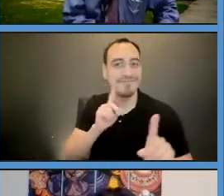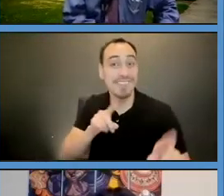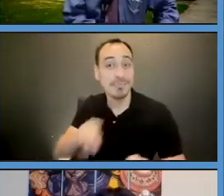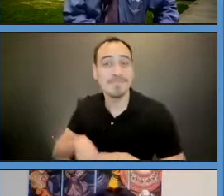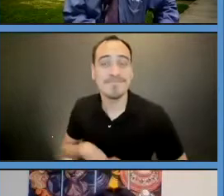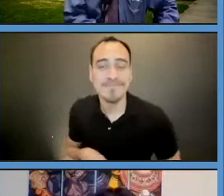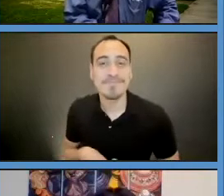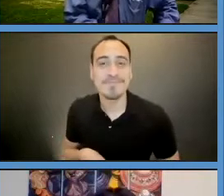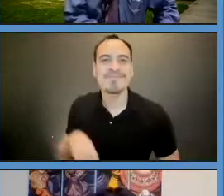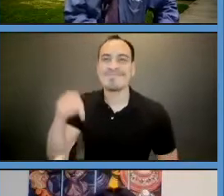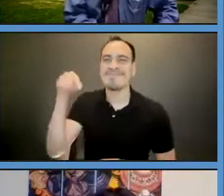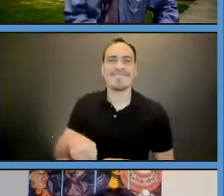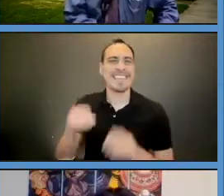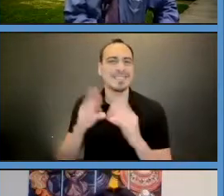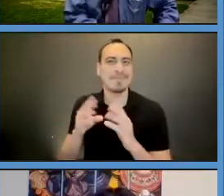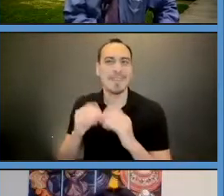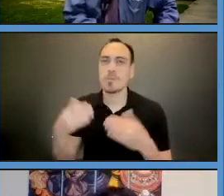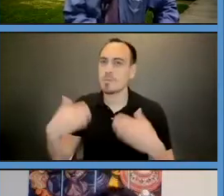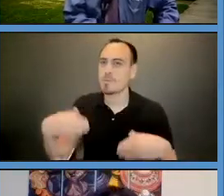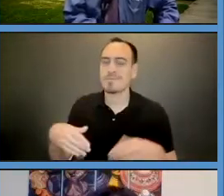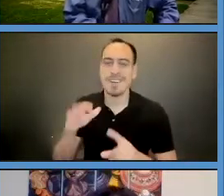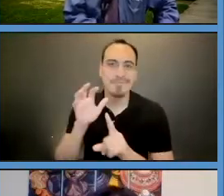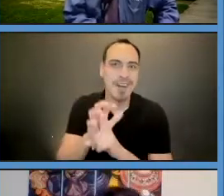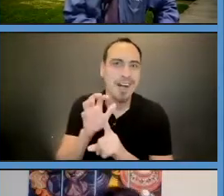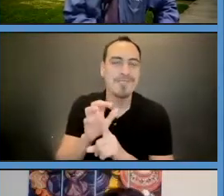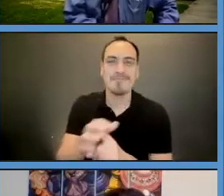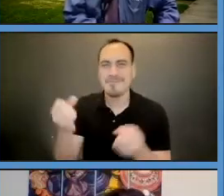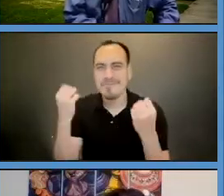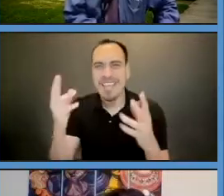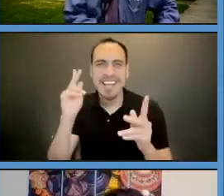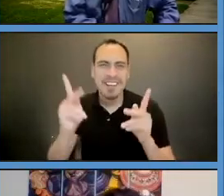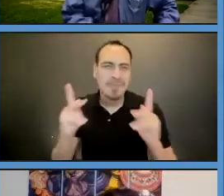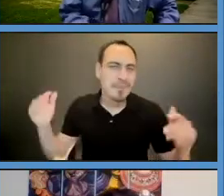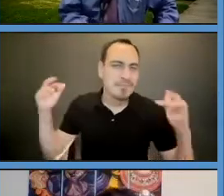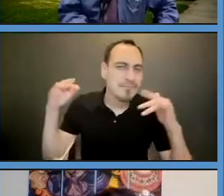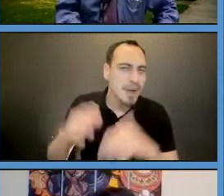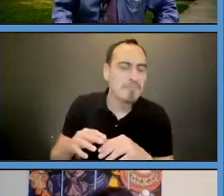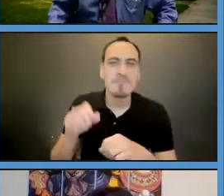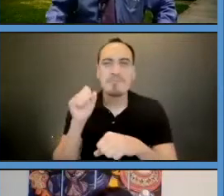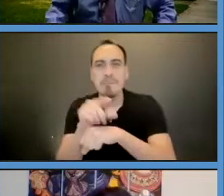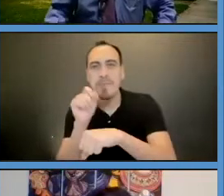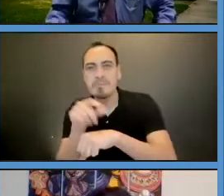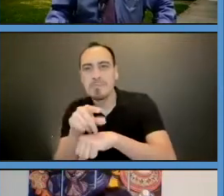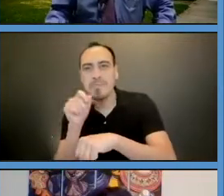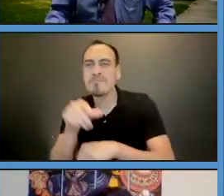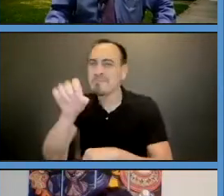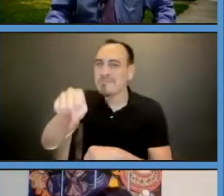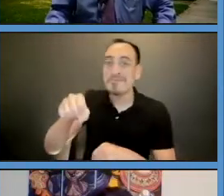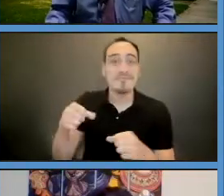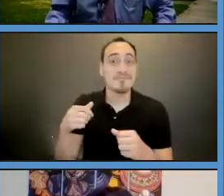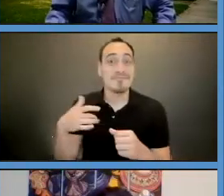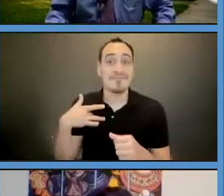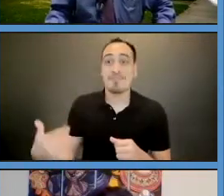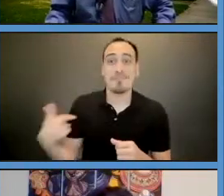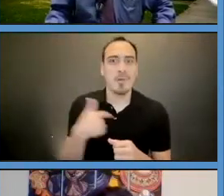that these meetings tend to be very popular, and it's not unusual for us to have more questions than we're able to answer in the time that